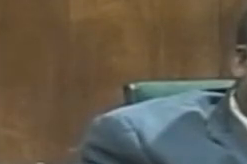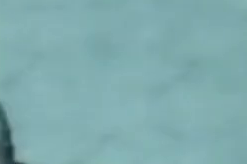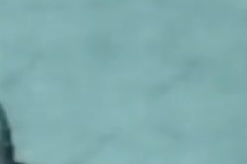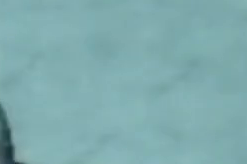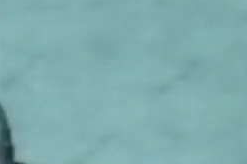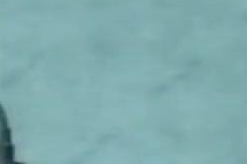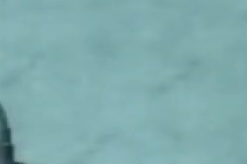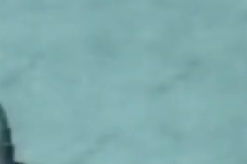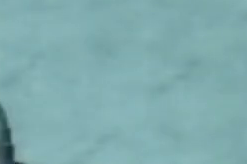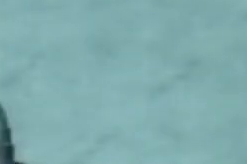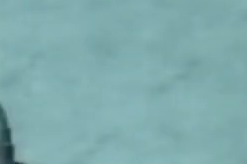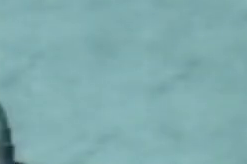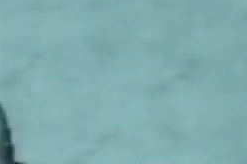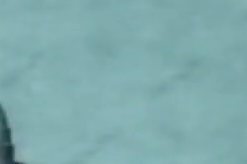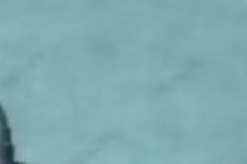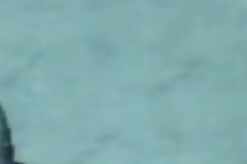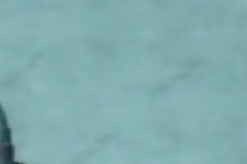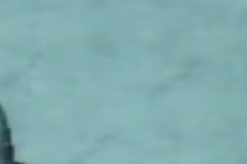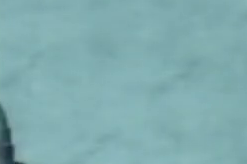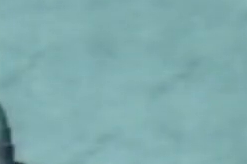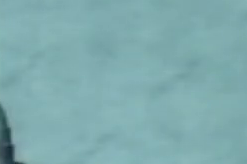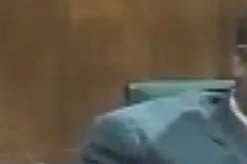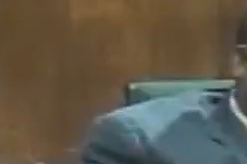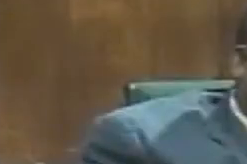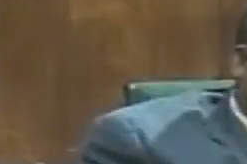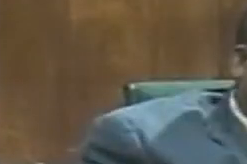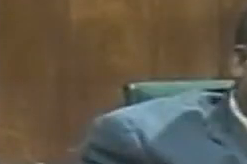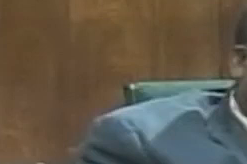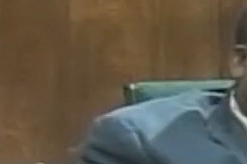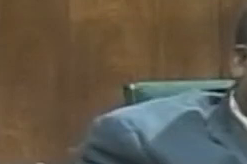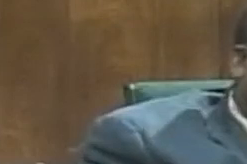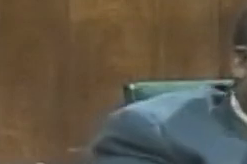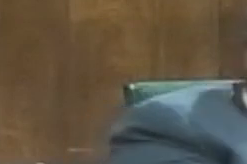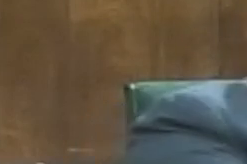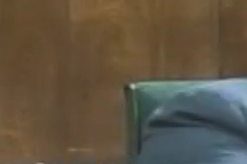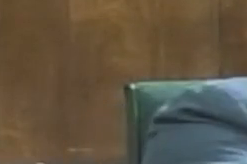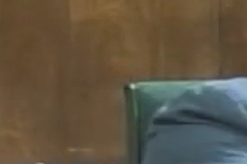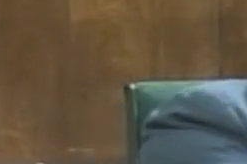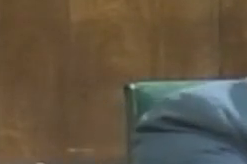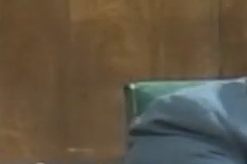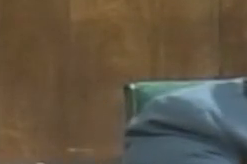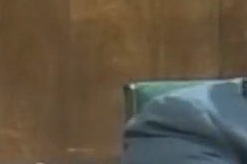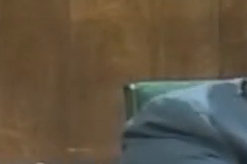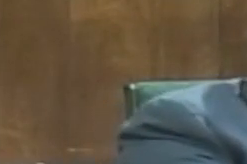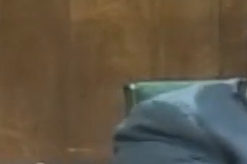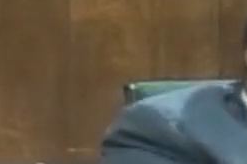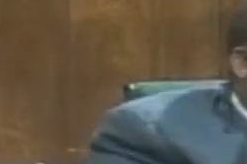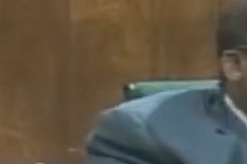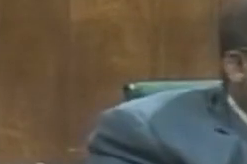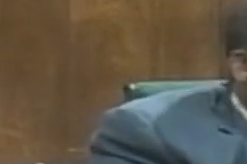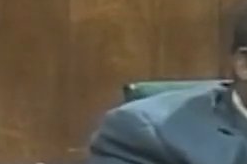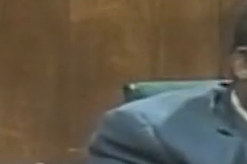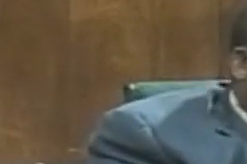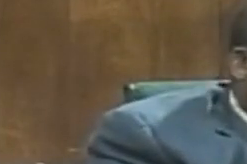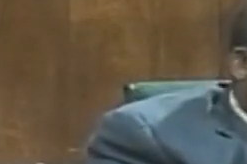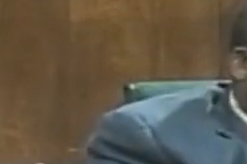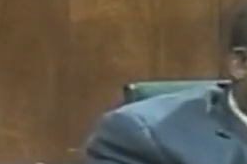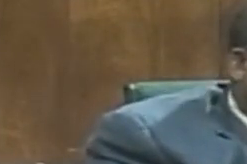they are banned, the authorities must do something about them when they discover their presence.